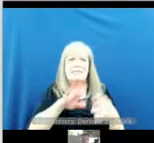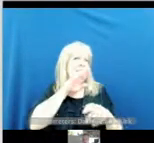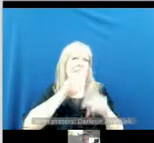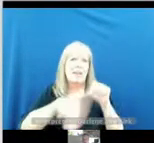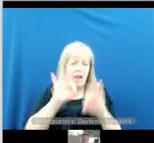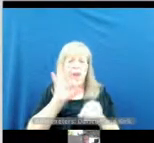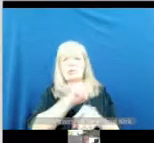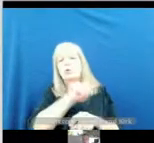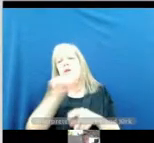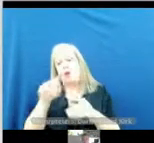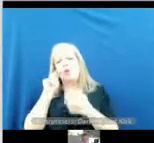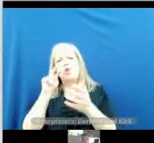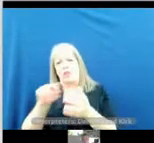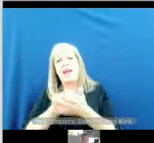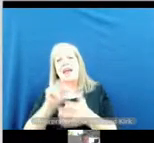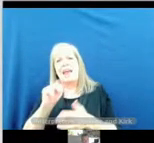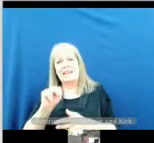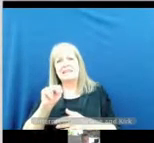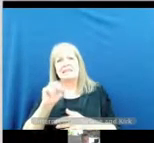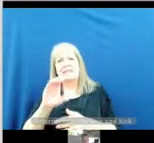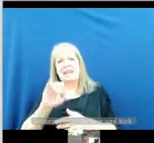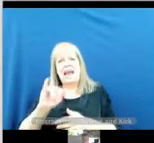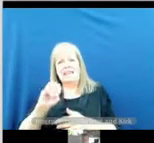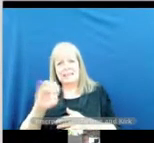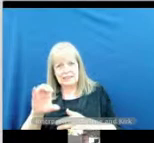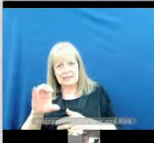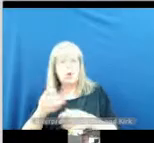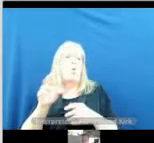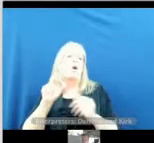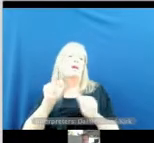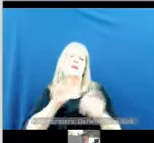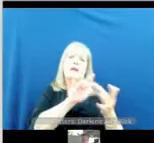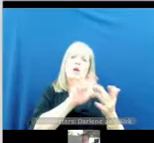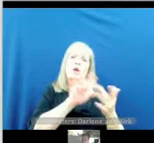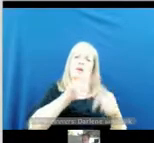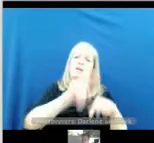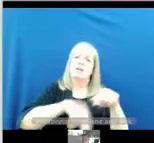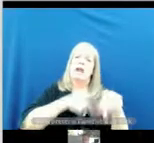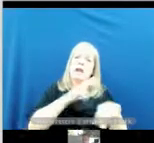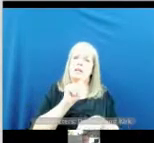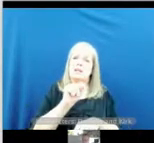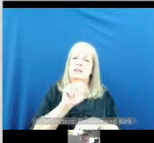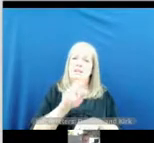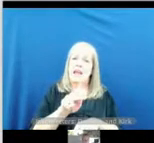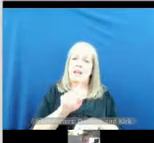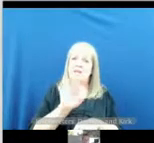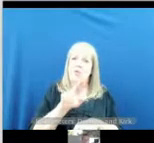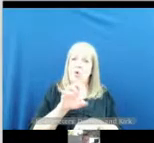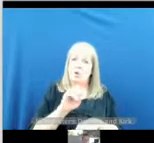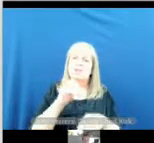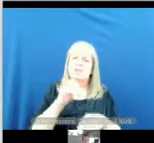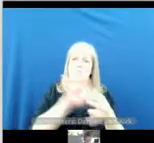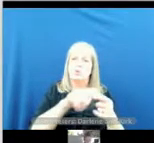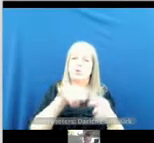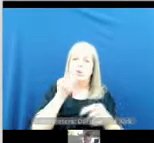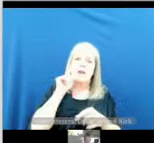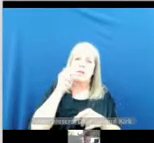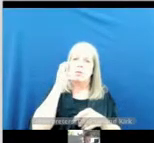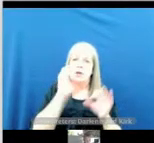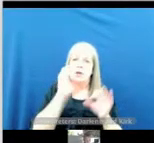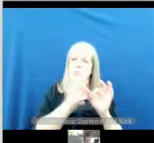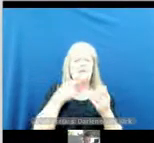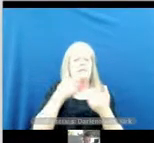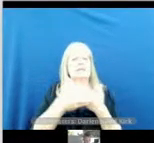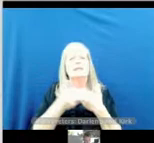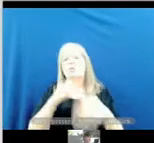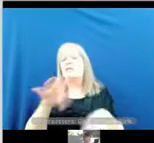You can always reach out to the National Task Force on Deafblind Interpreting. They're very easy to find. Everybody is accessible. I'll